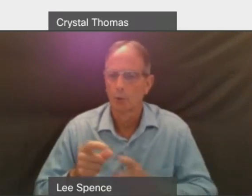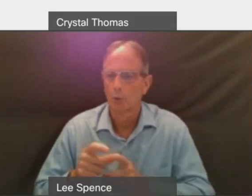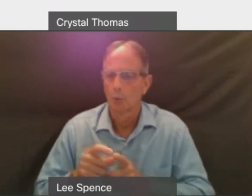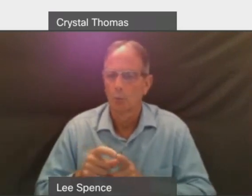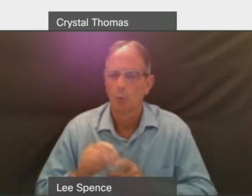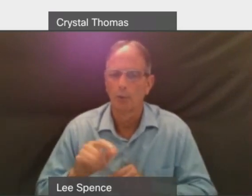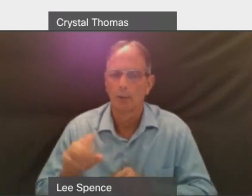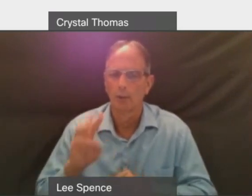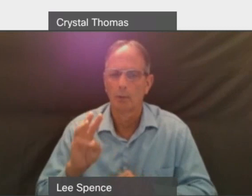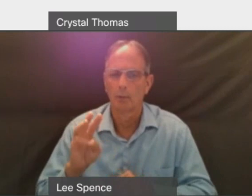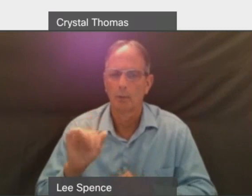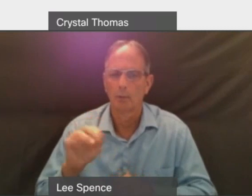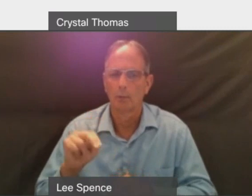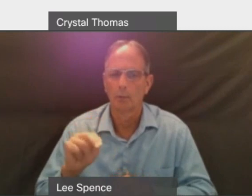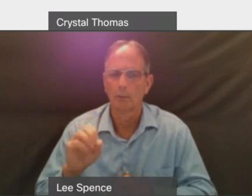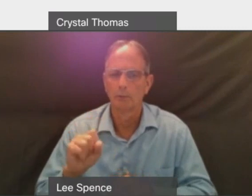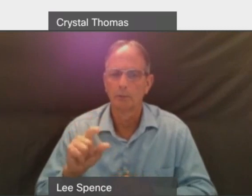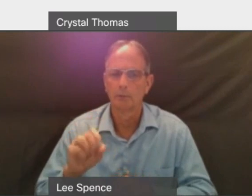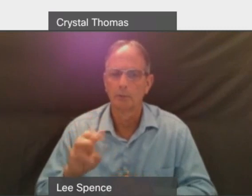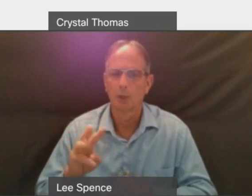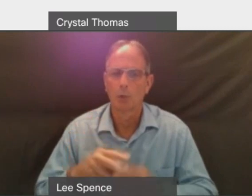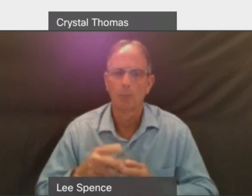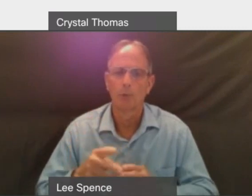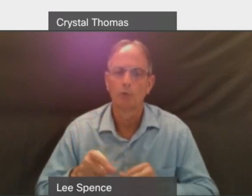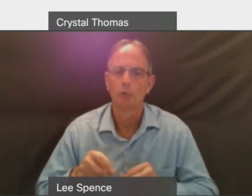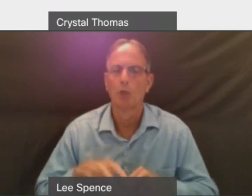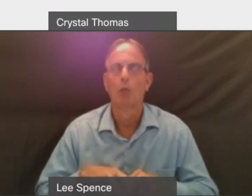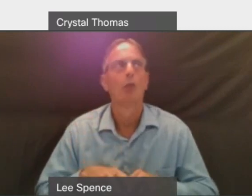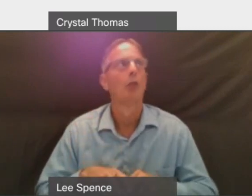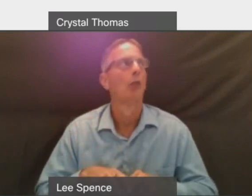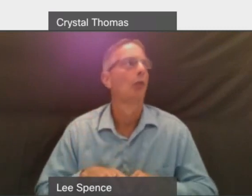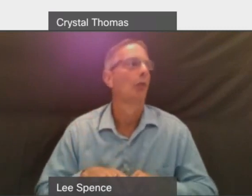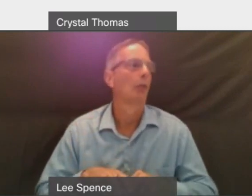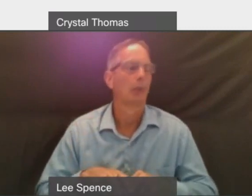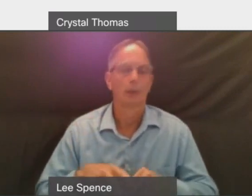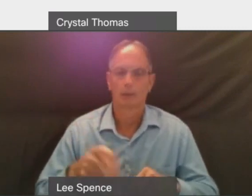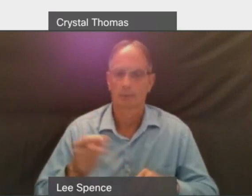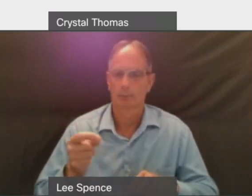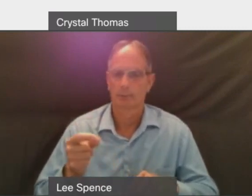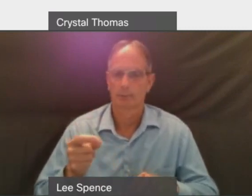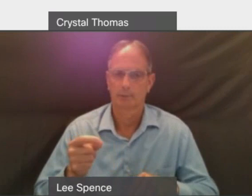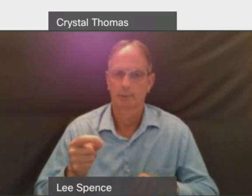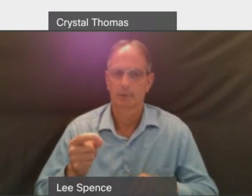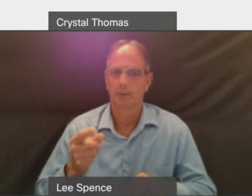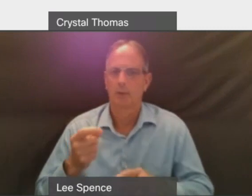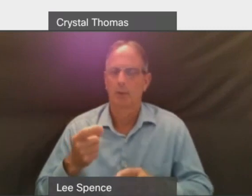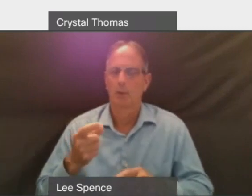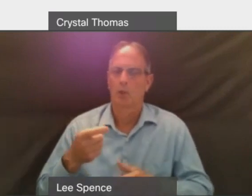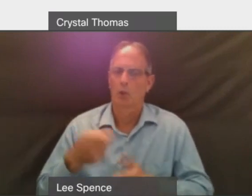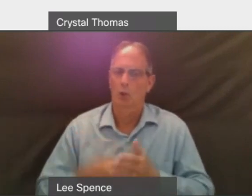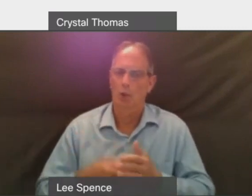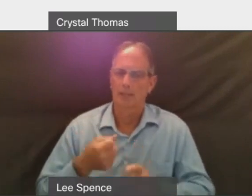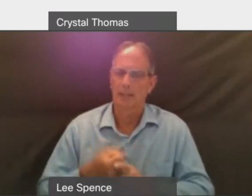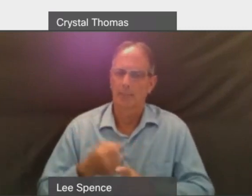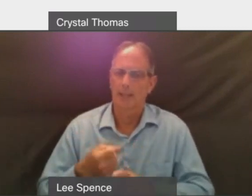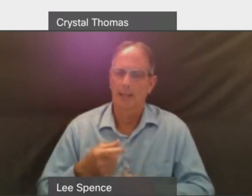That means you're just sitting around all the time. But the real cost impact on your health of not